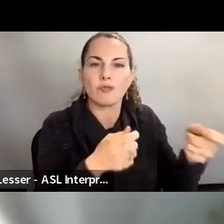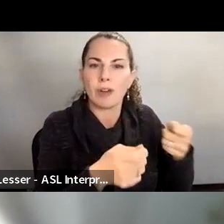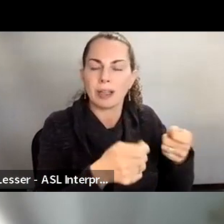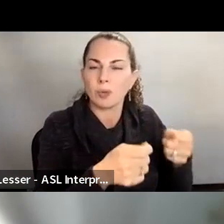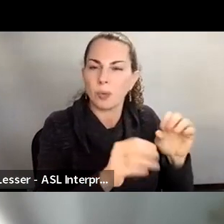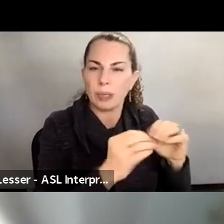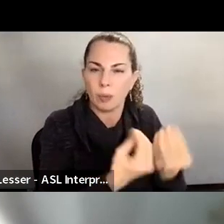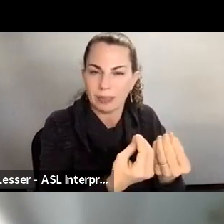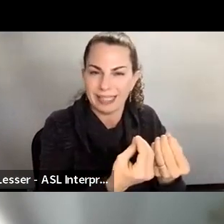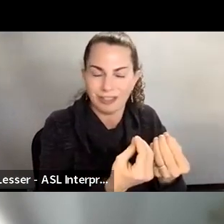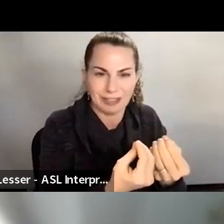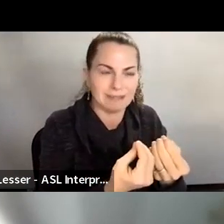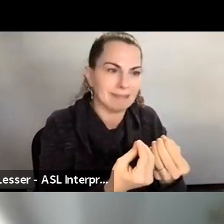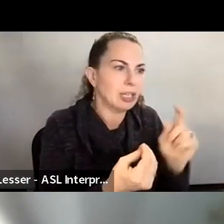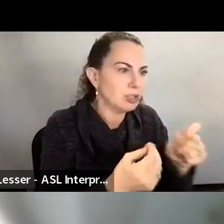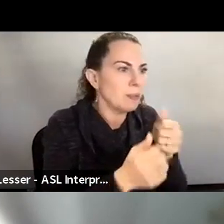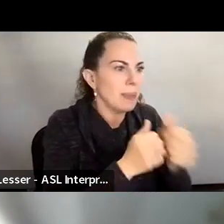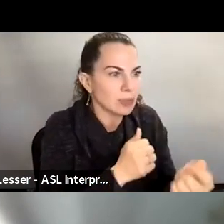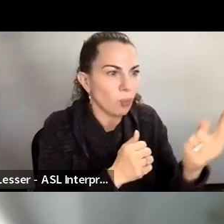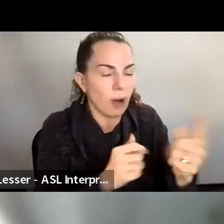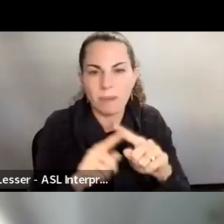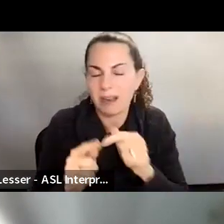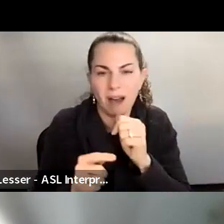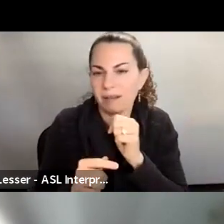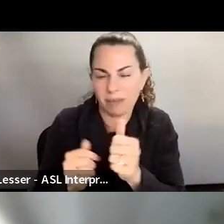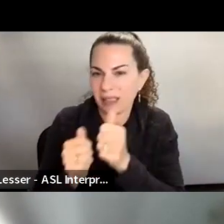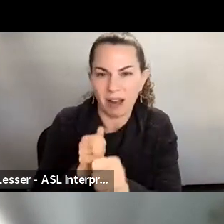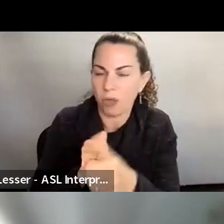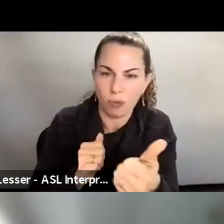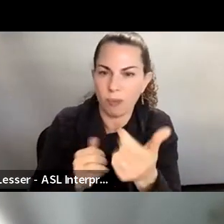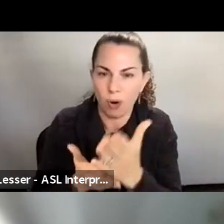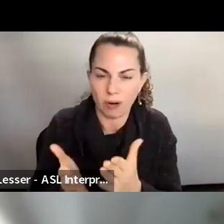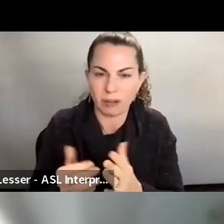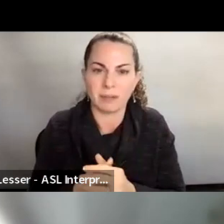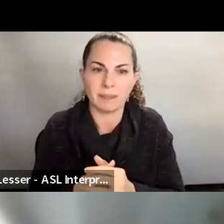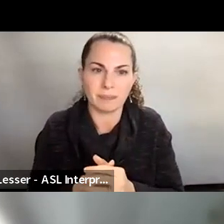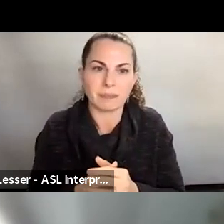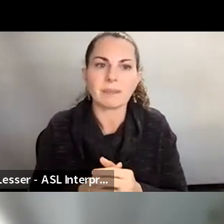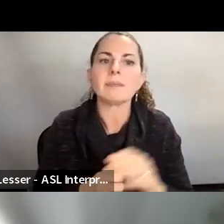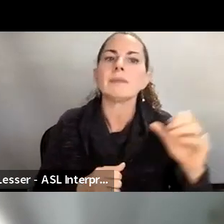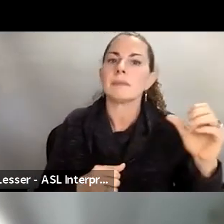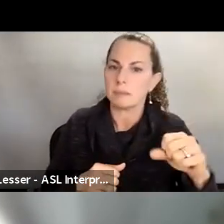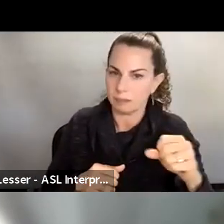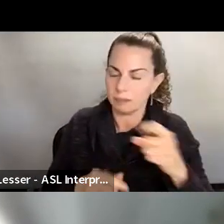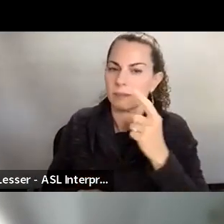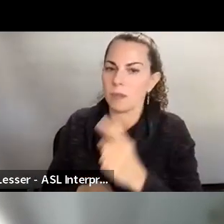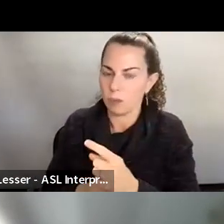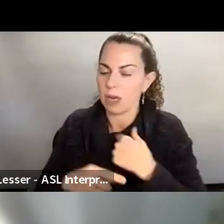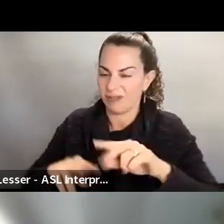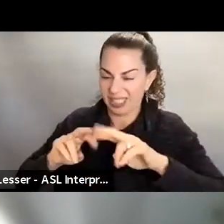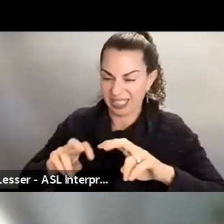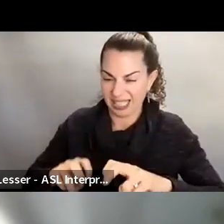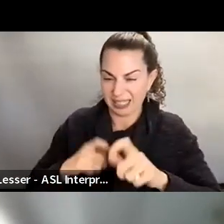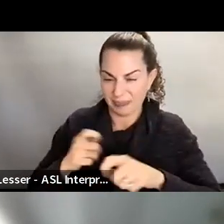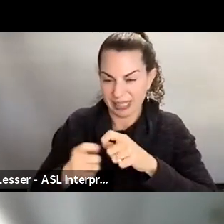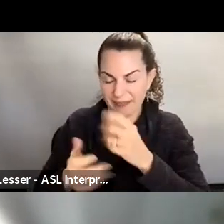of it. Right, or gaps in people not having their skills assessed, but using those skills when working with